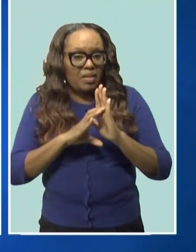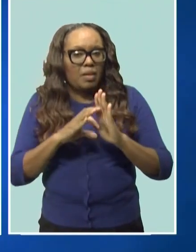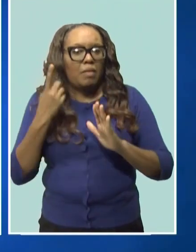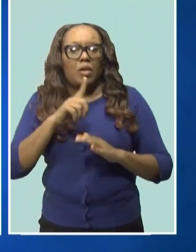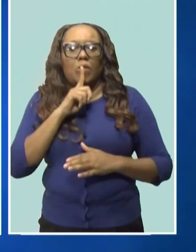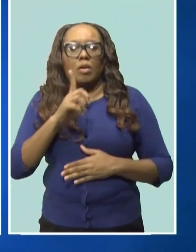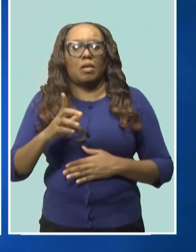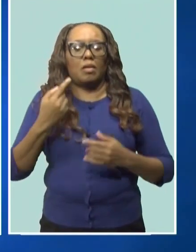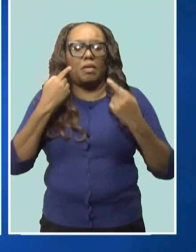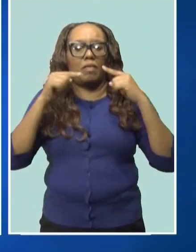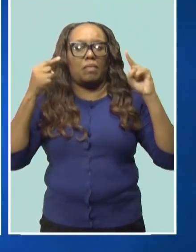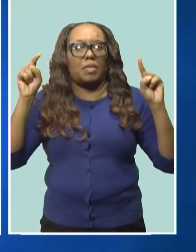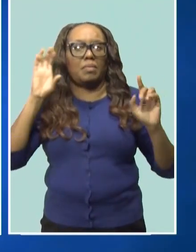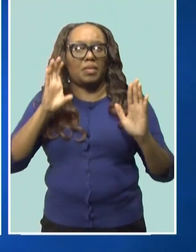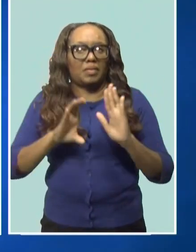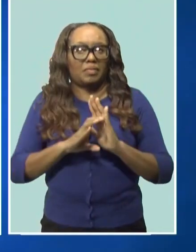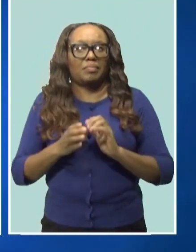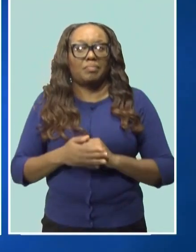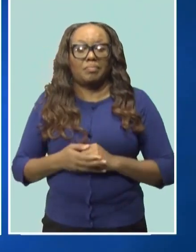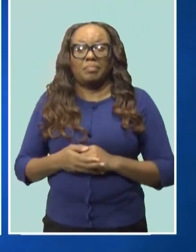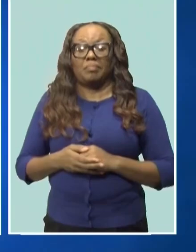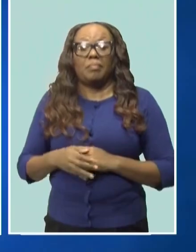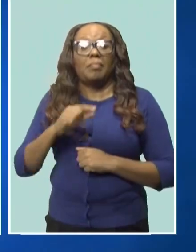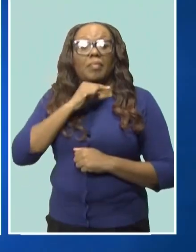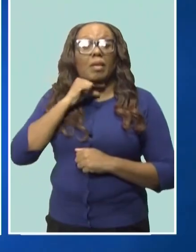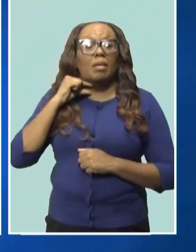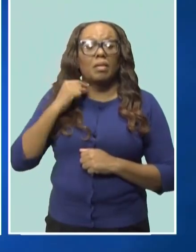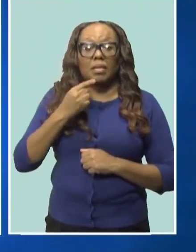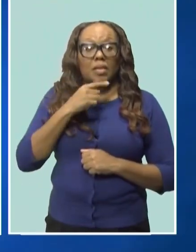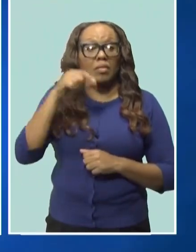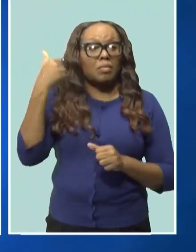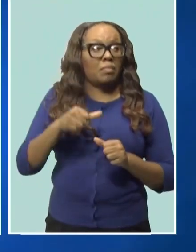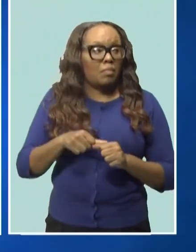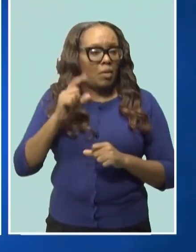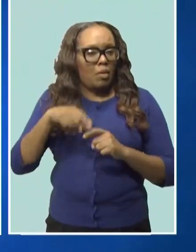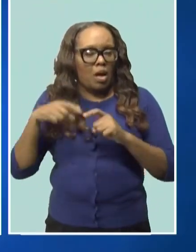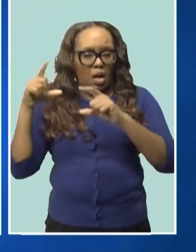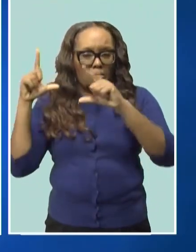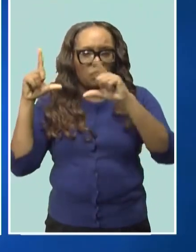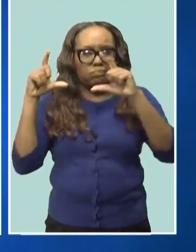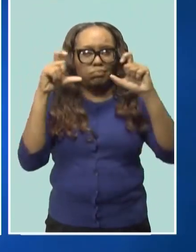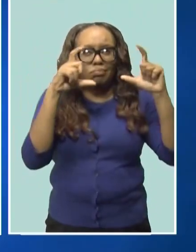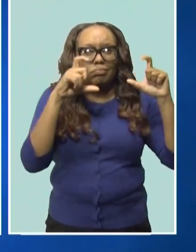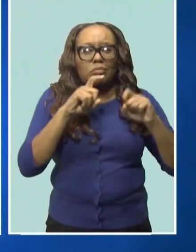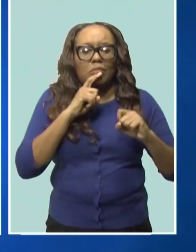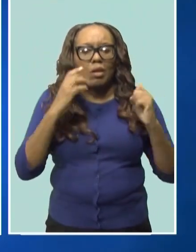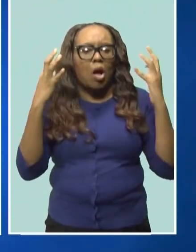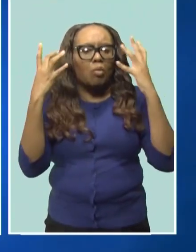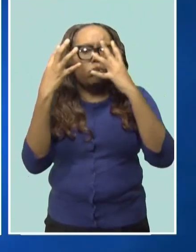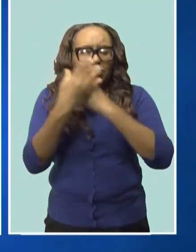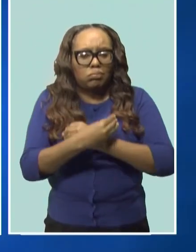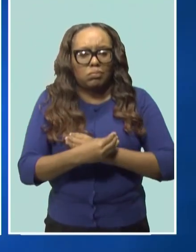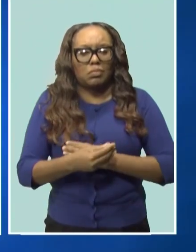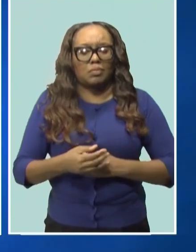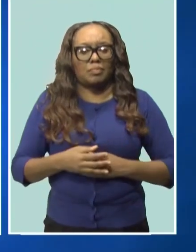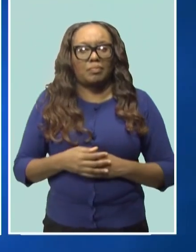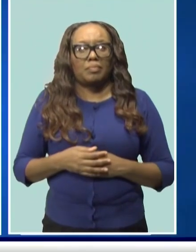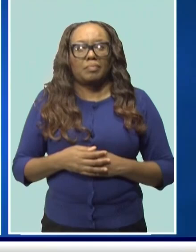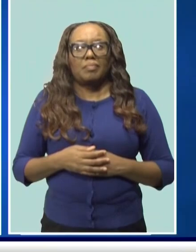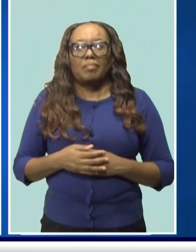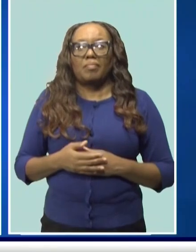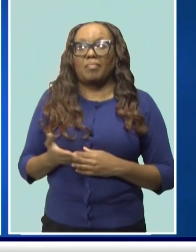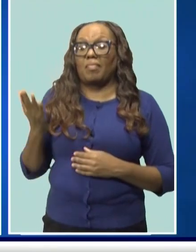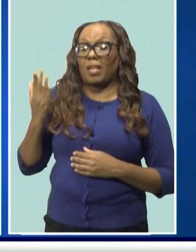who remembers Grant as a professional, spoke about him capturing the images from heaven. The promised land, whatever. I